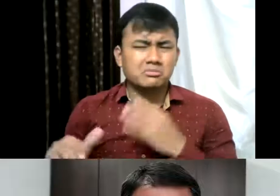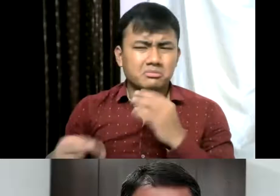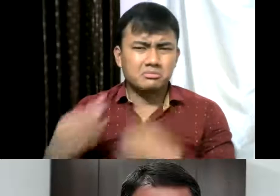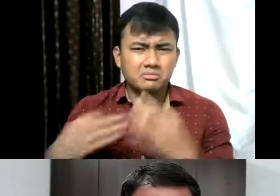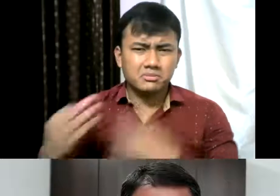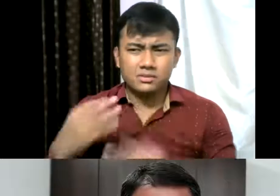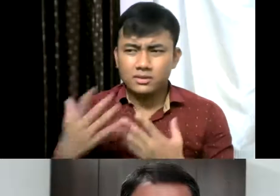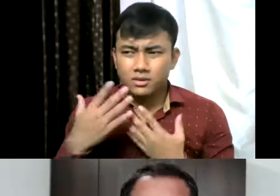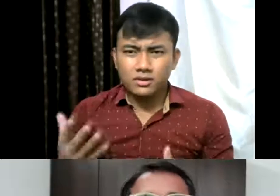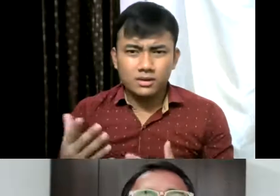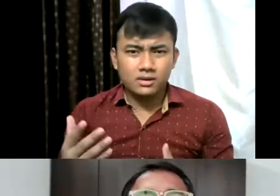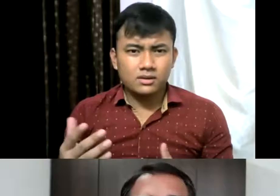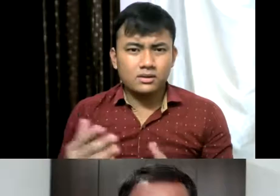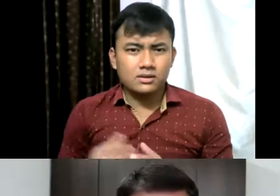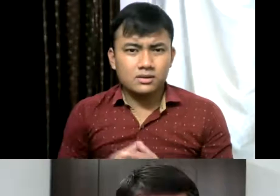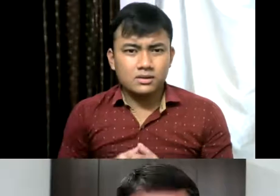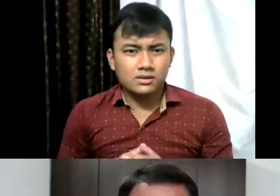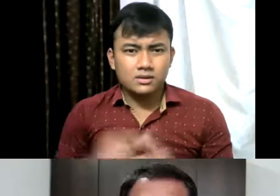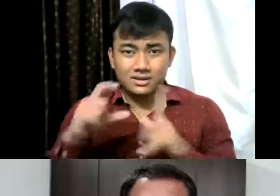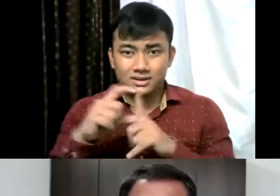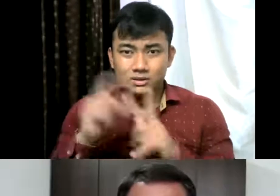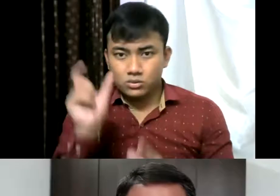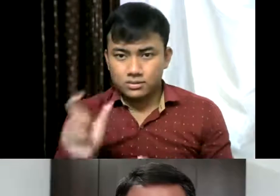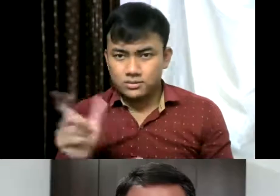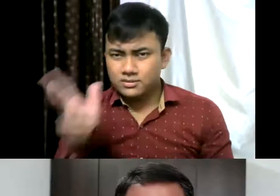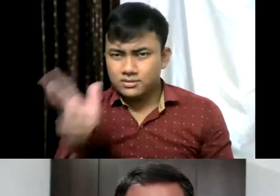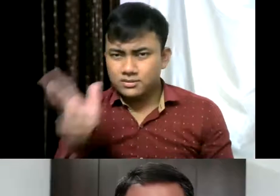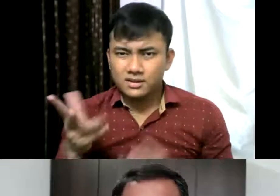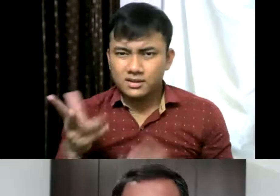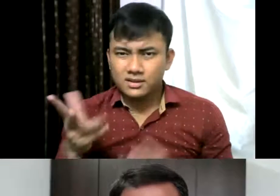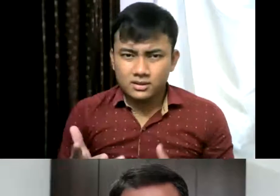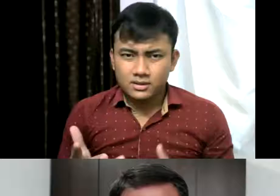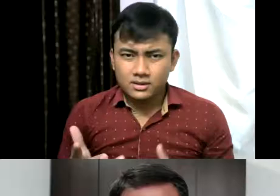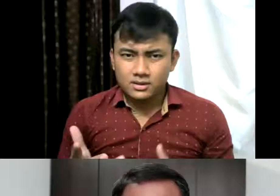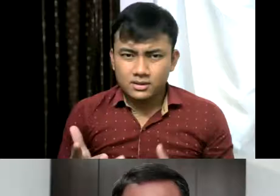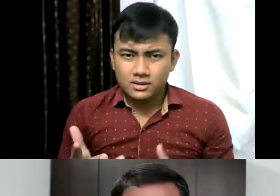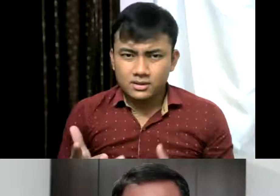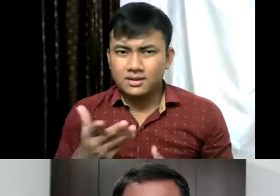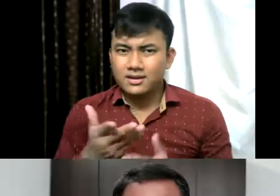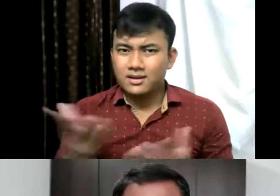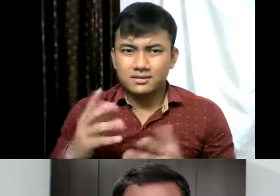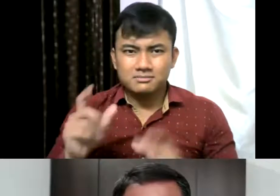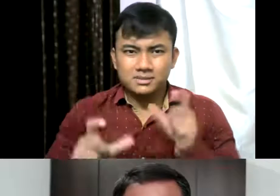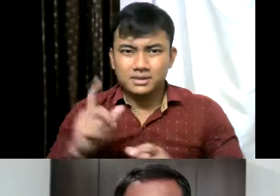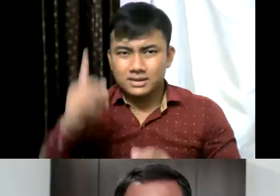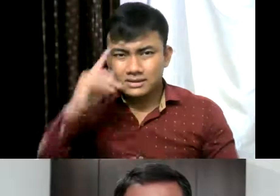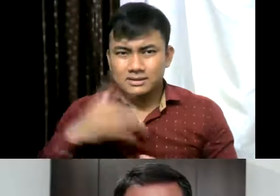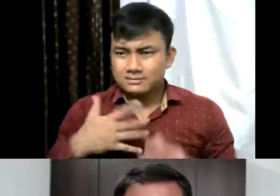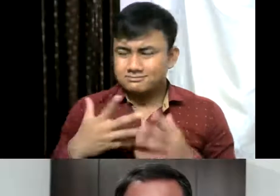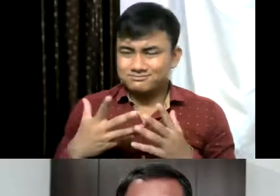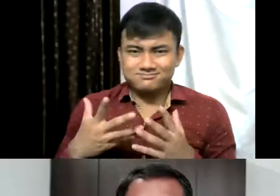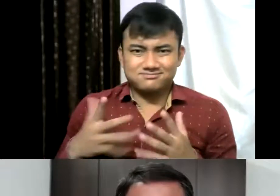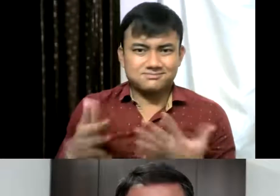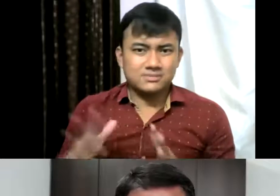word here? Because you are bringing in caste in this, and therefore you're making space sexually violent and unbearable for me. My